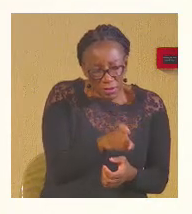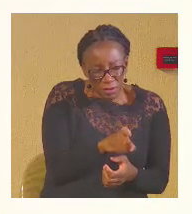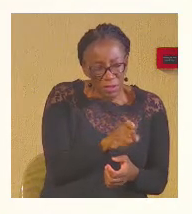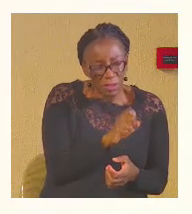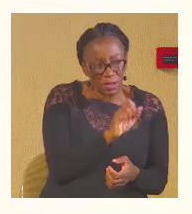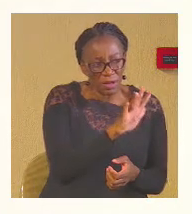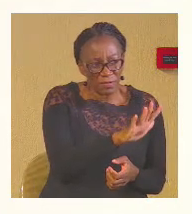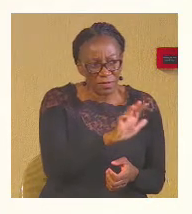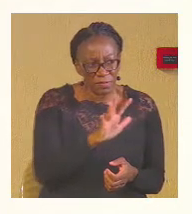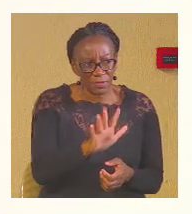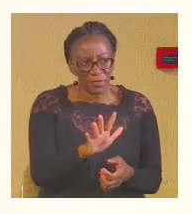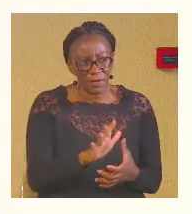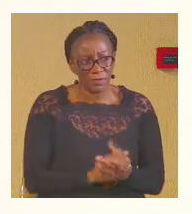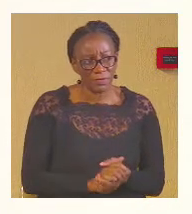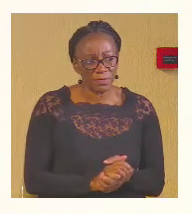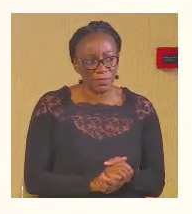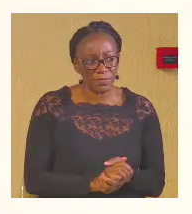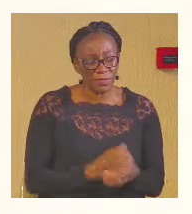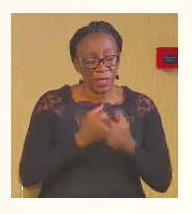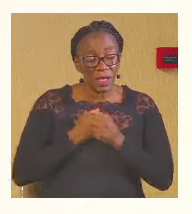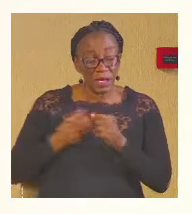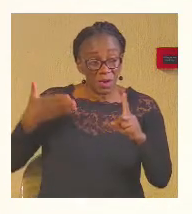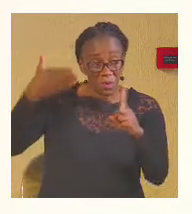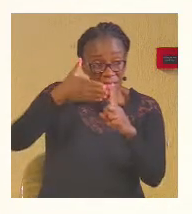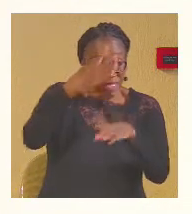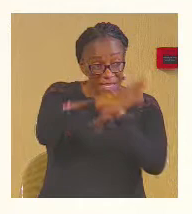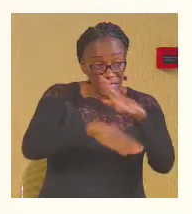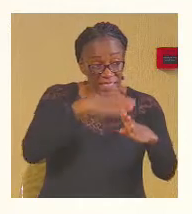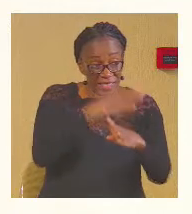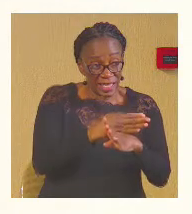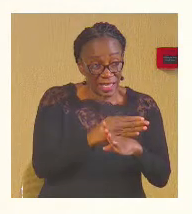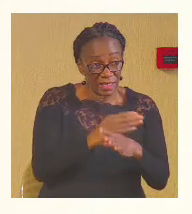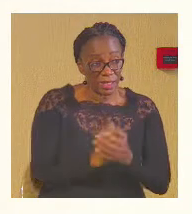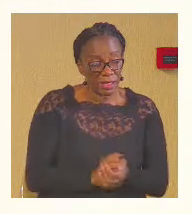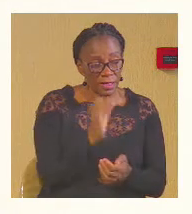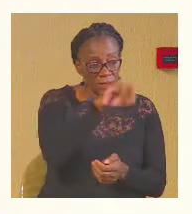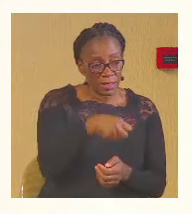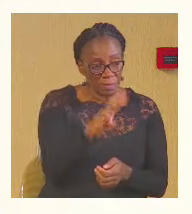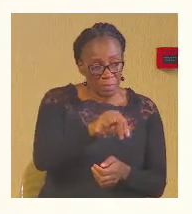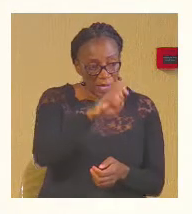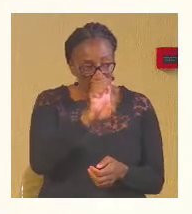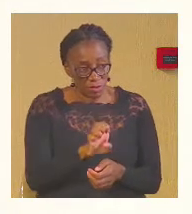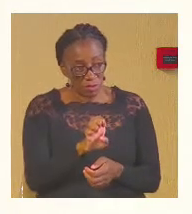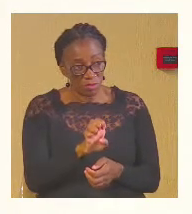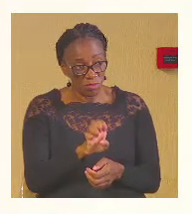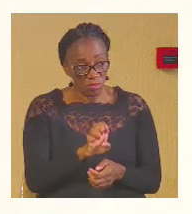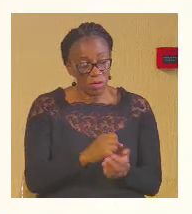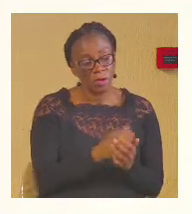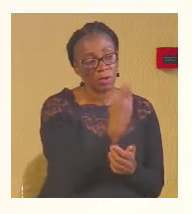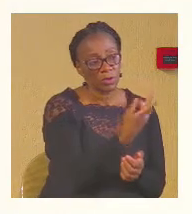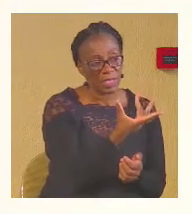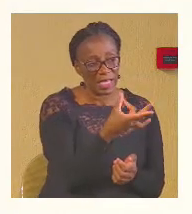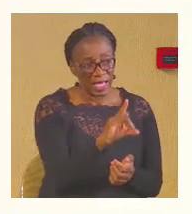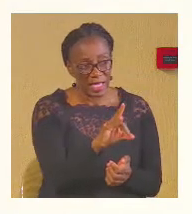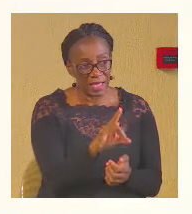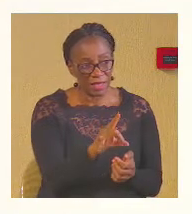1,053. And our target date that was set was that by June 20th, we should have recruited the number that we